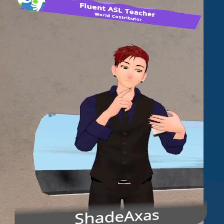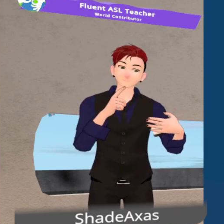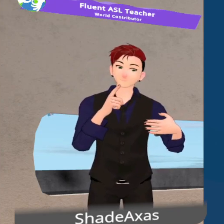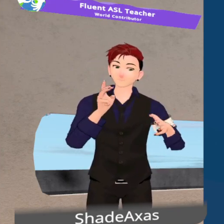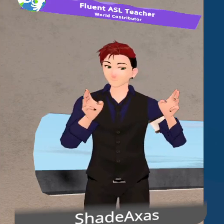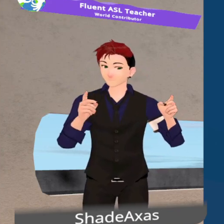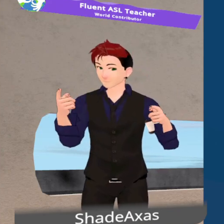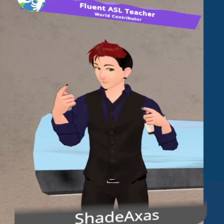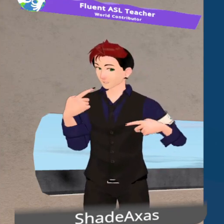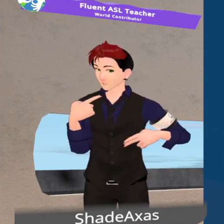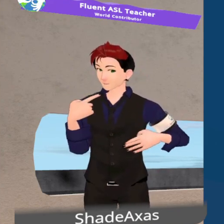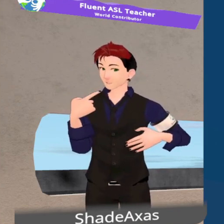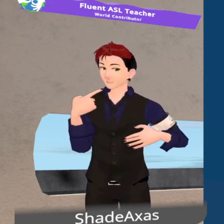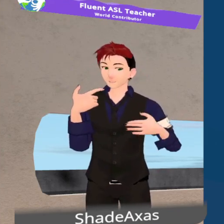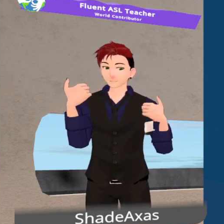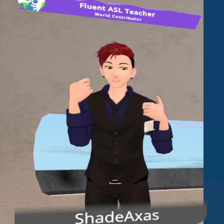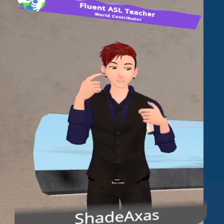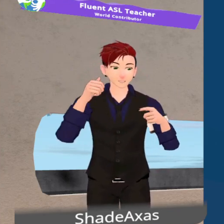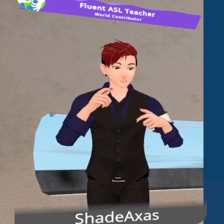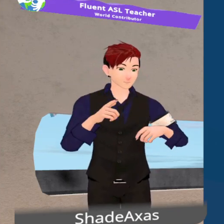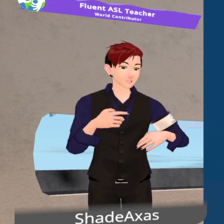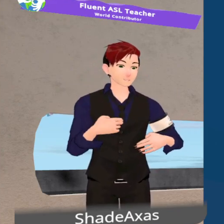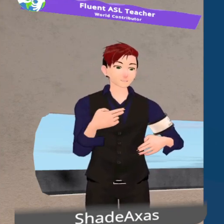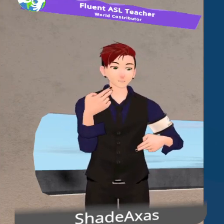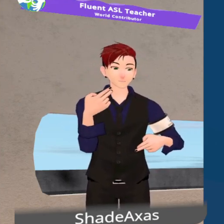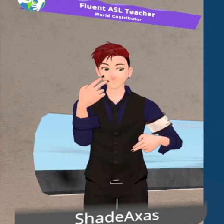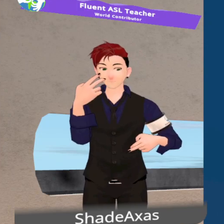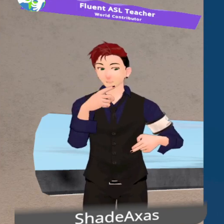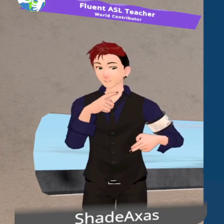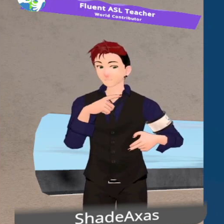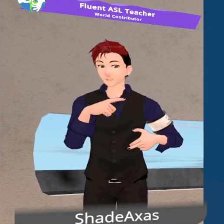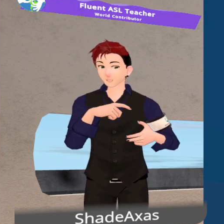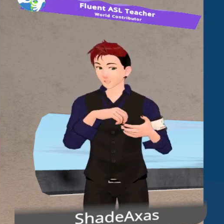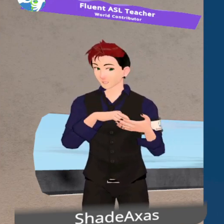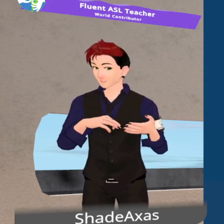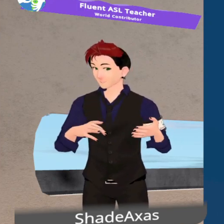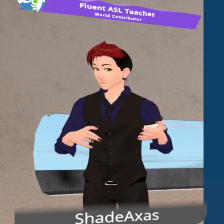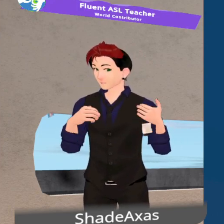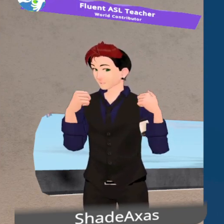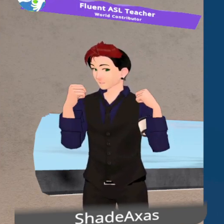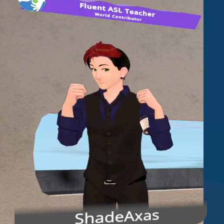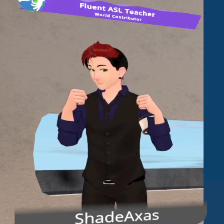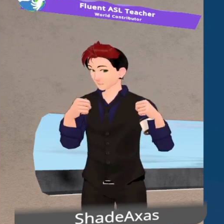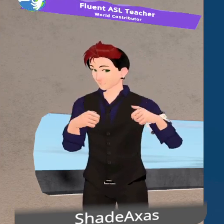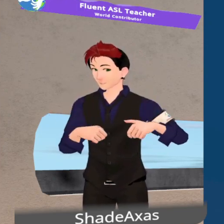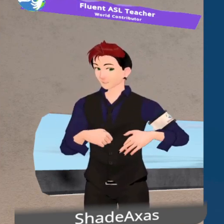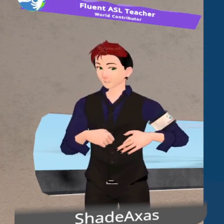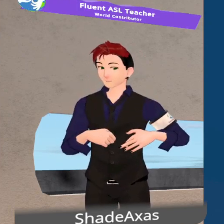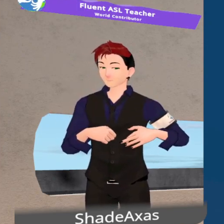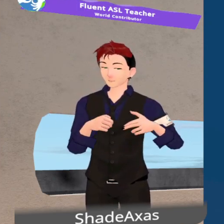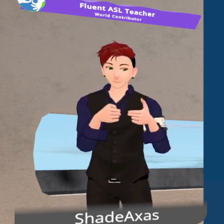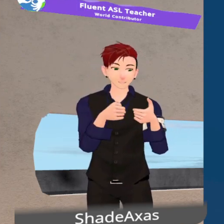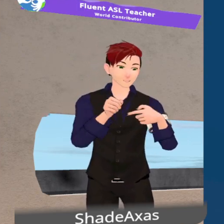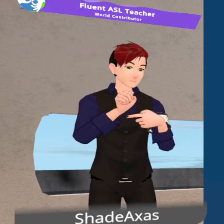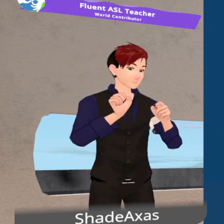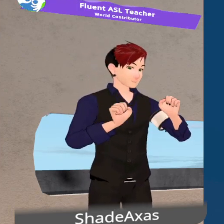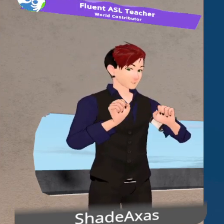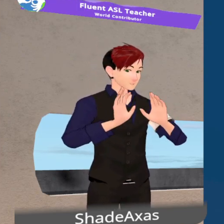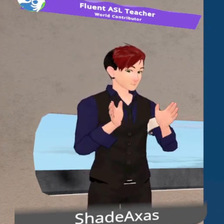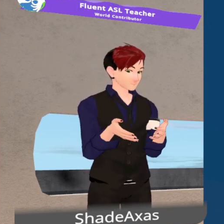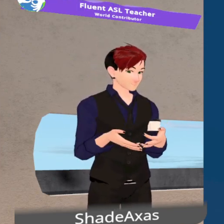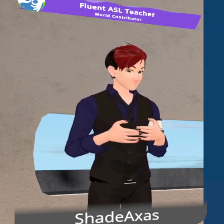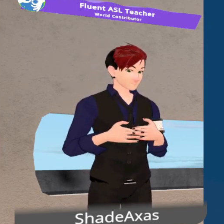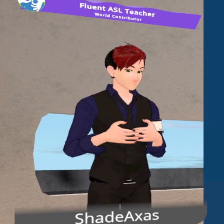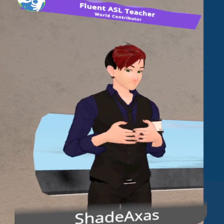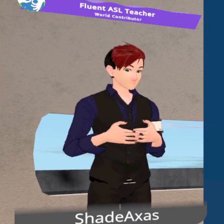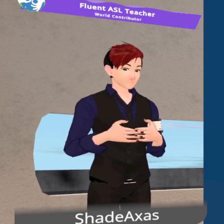have people come up to us and tell the mod team that they saw a student teaching in the experimental